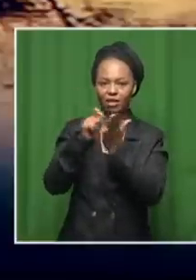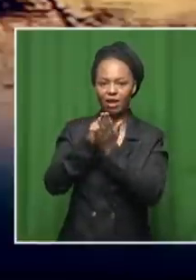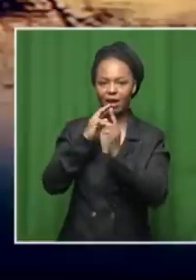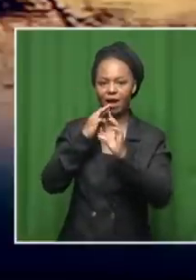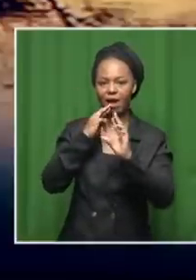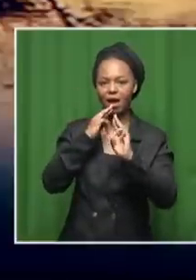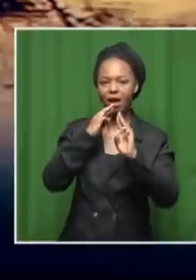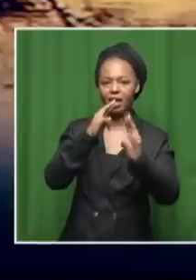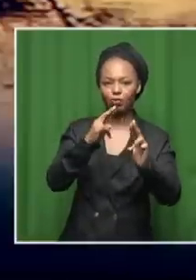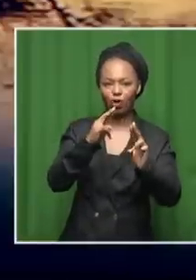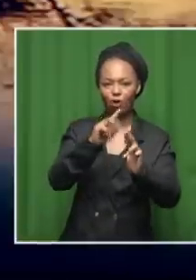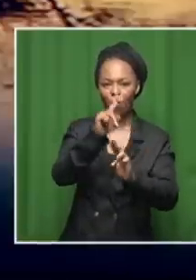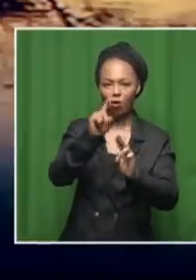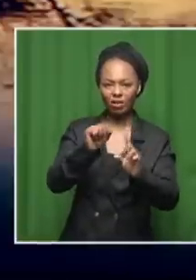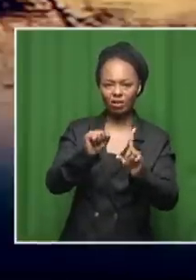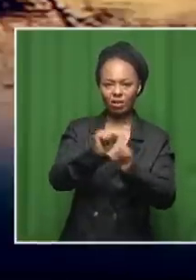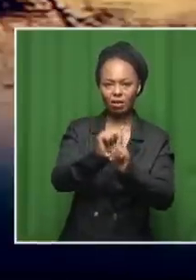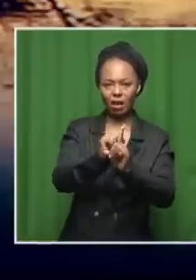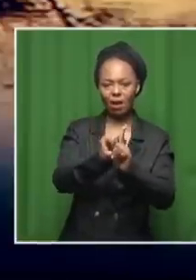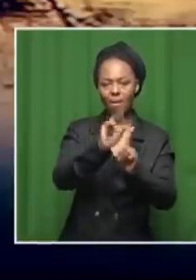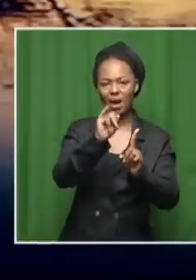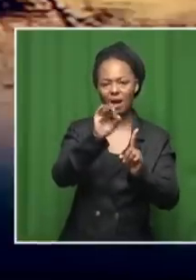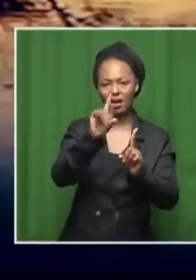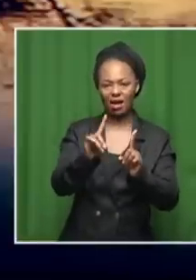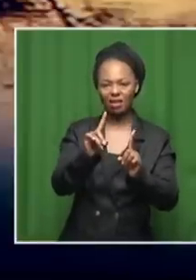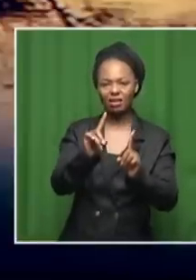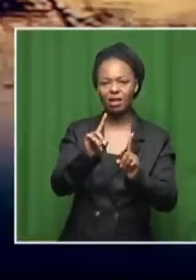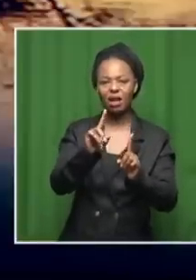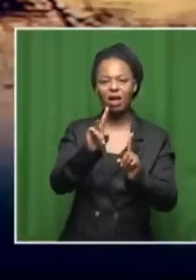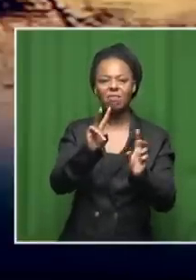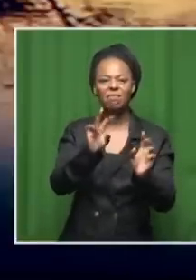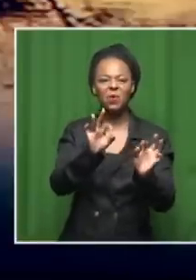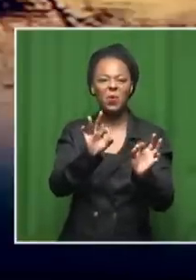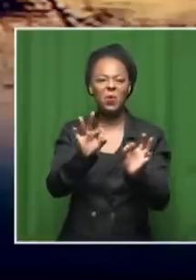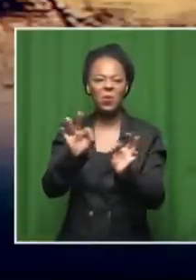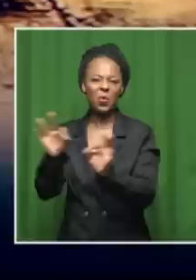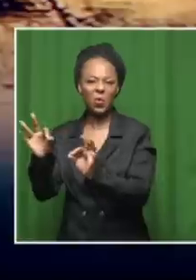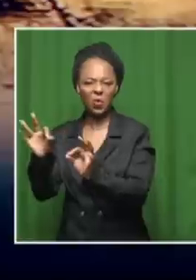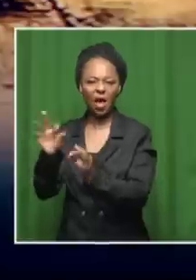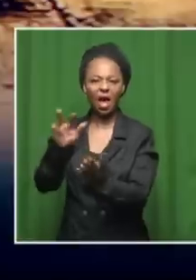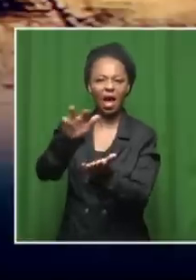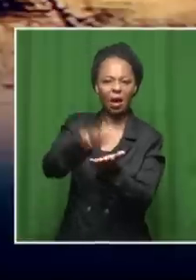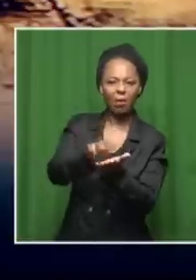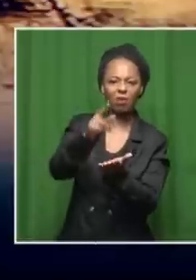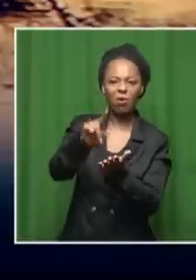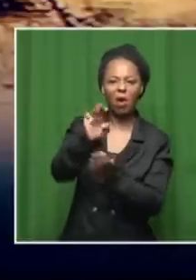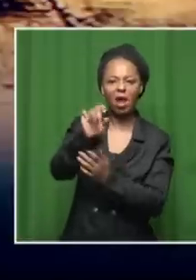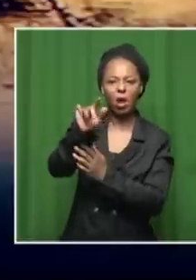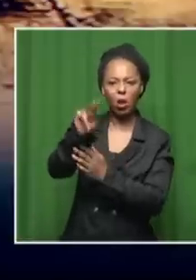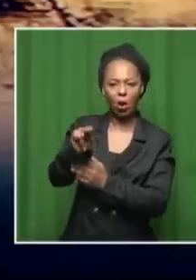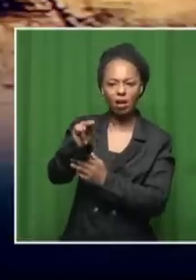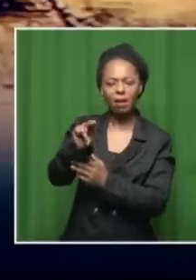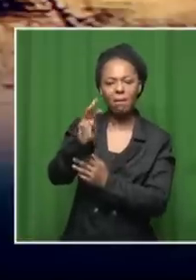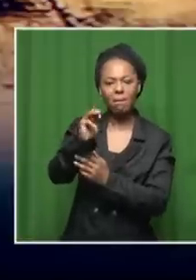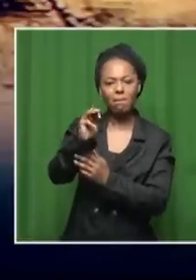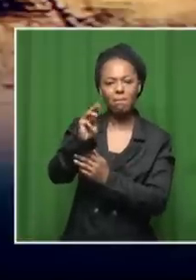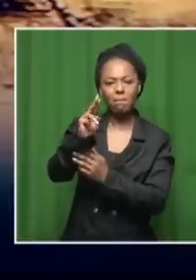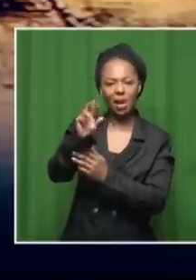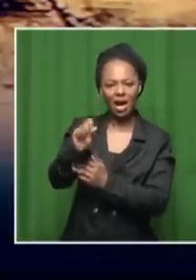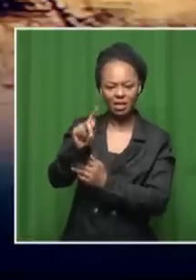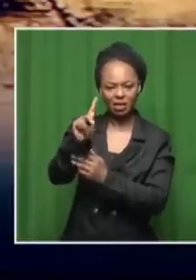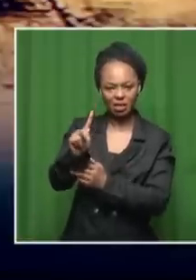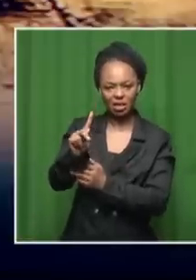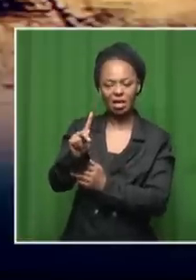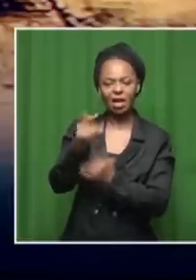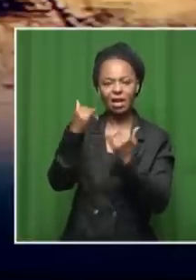Coller-Barnard's question regarding the delays in obtaining approval for Elon Musk's satellite internet service, Starlink, to operate